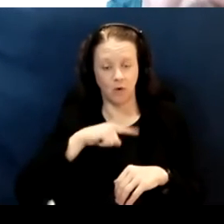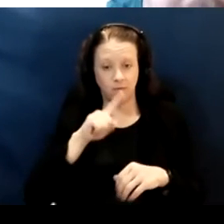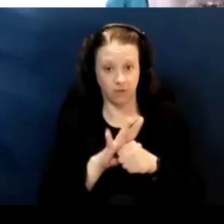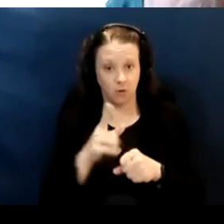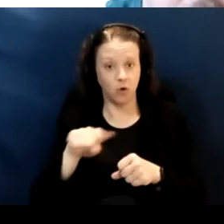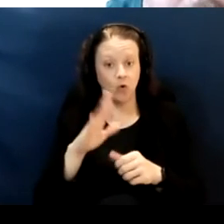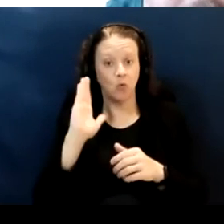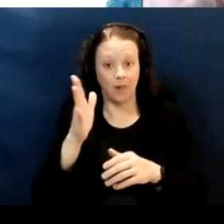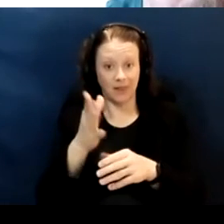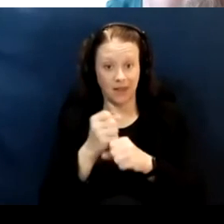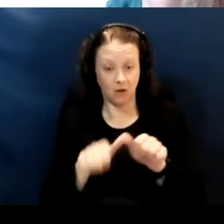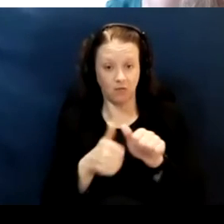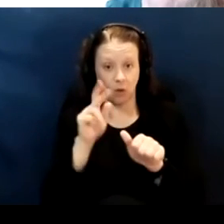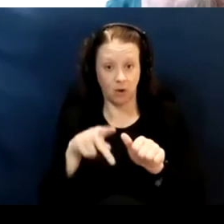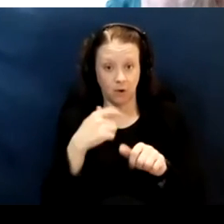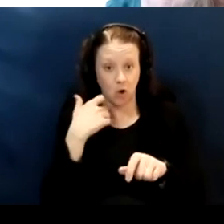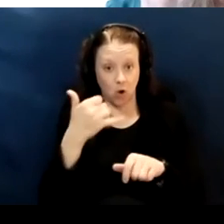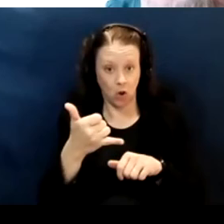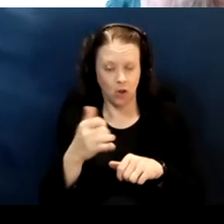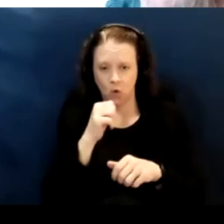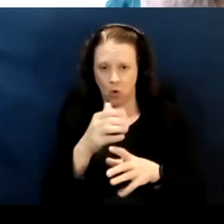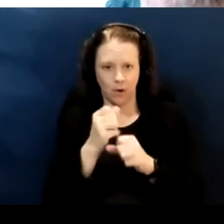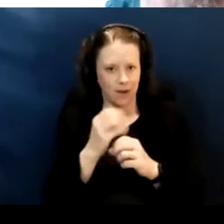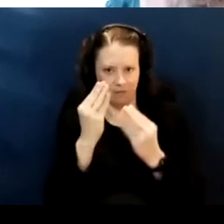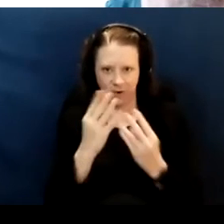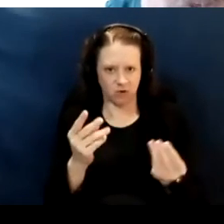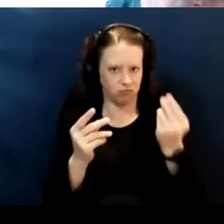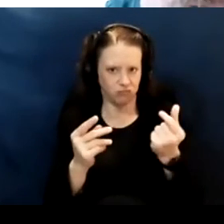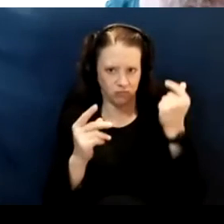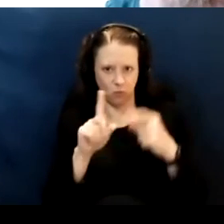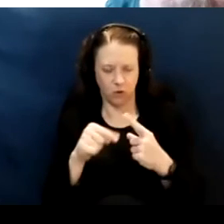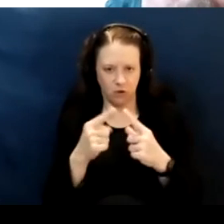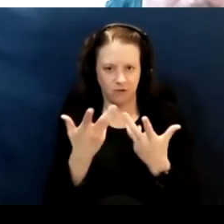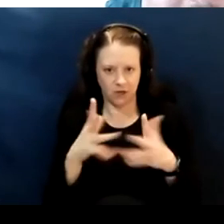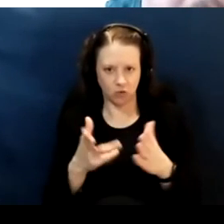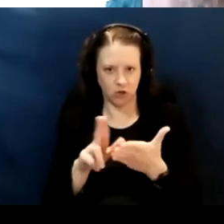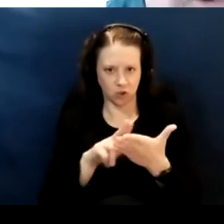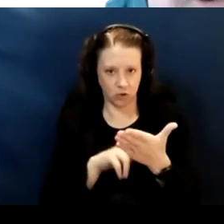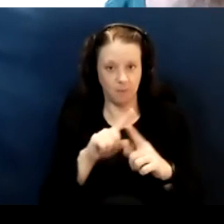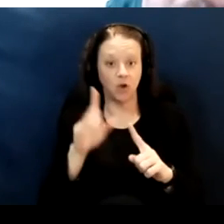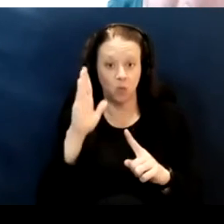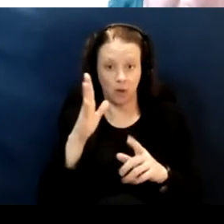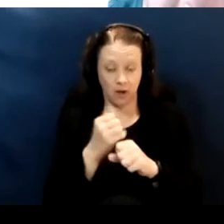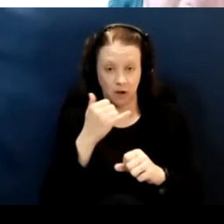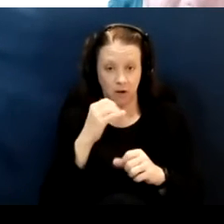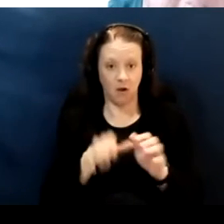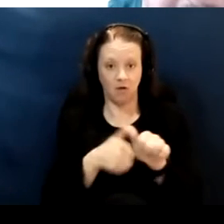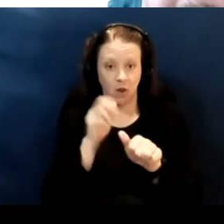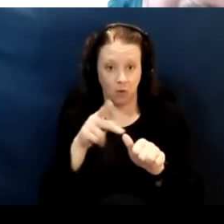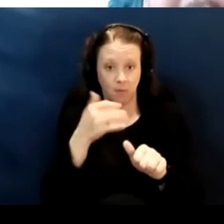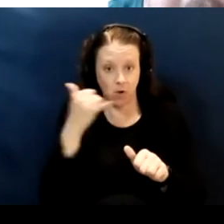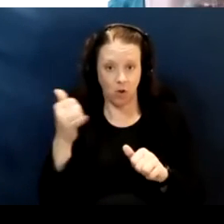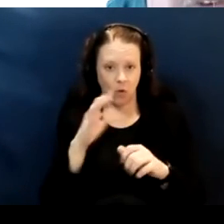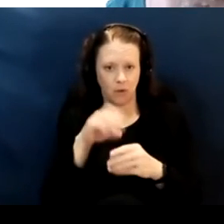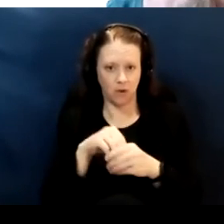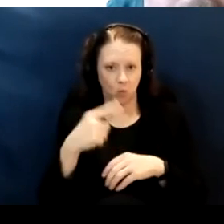call. You won't get any information right when you finish registering, but you will get a follow-up call within a couple of business